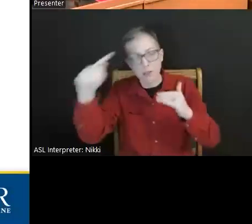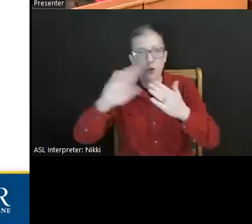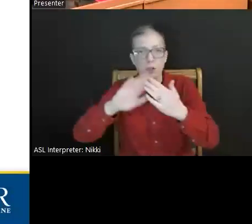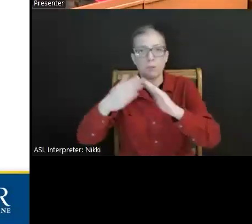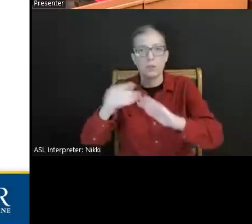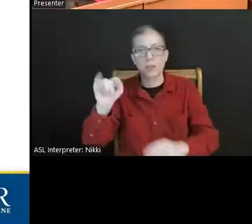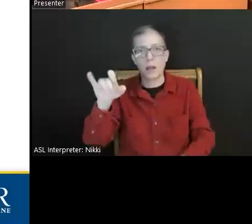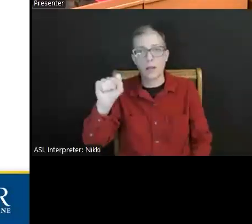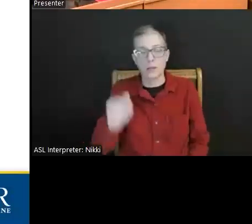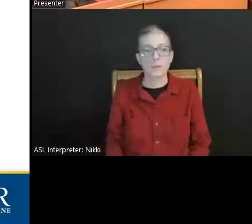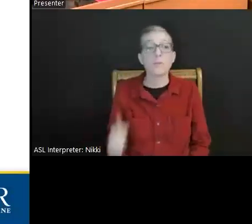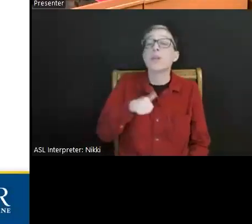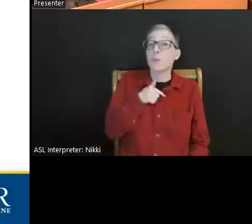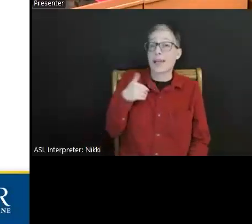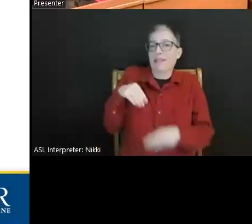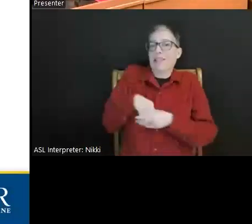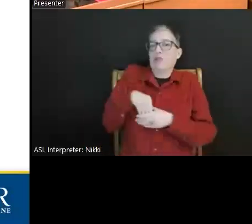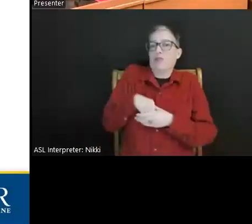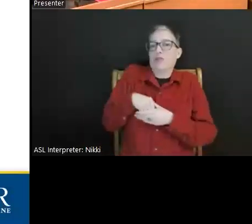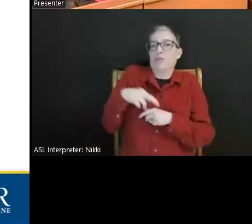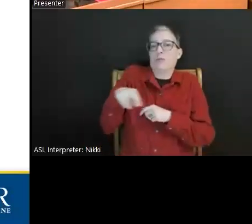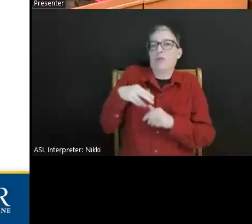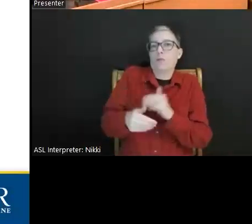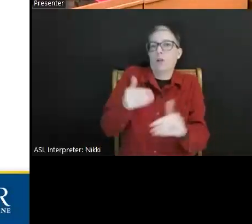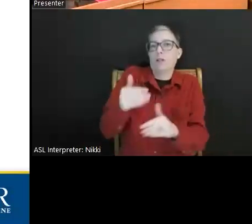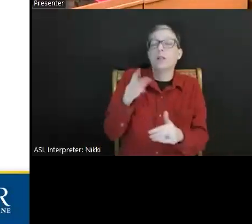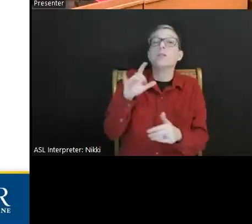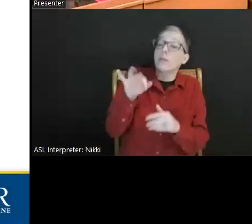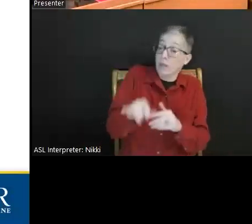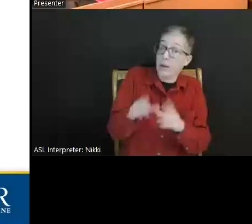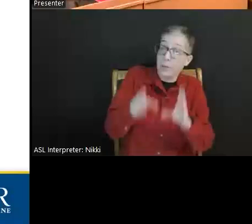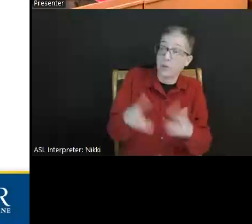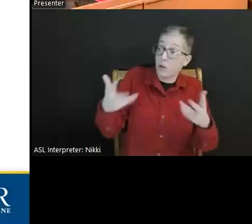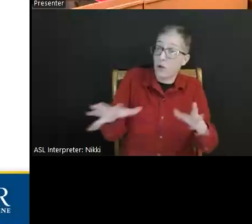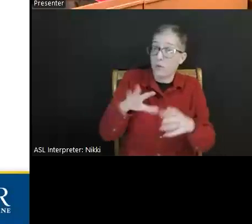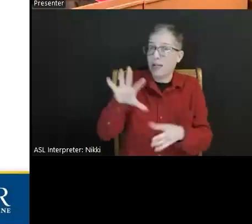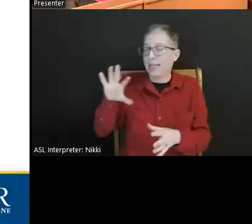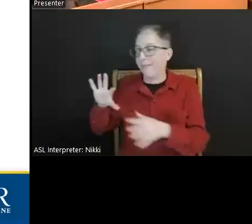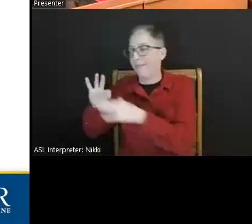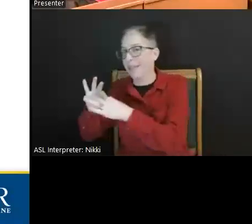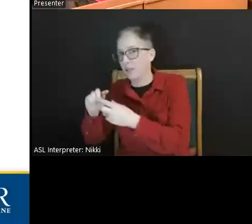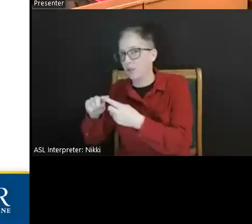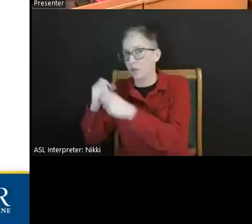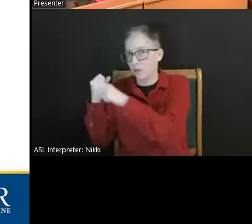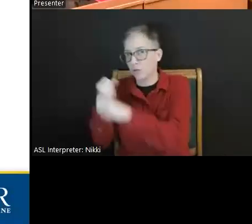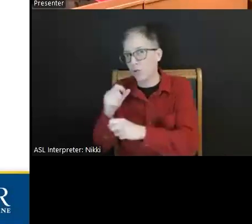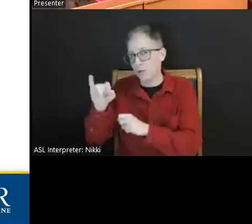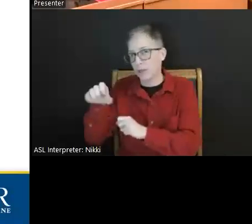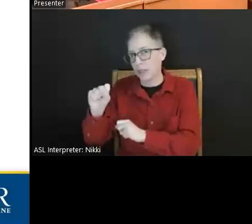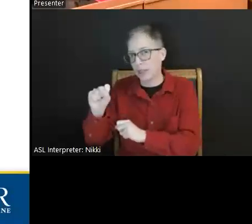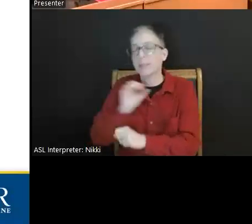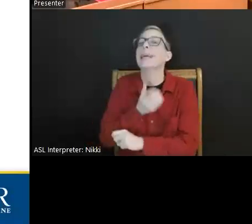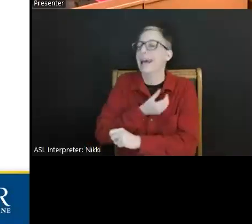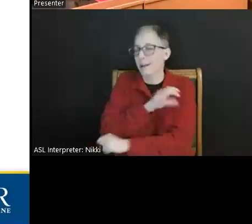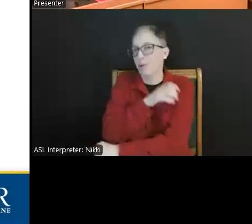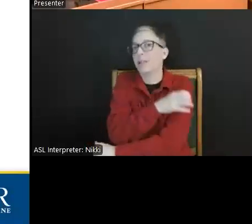referral process, so if the patient is already linked to strong ties, our clinic team can do that referral directly